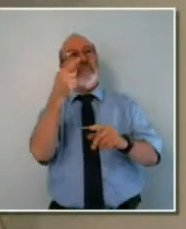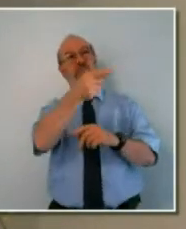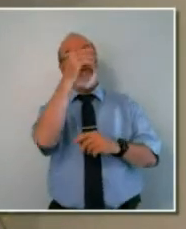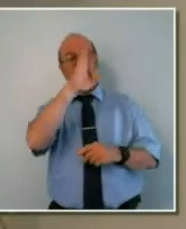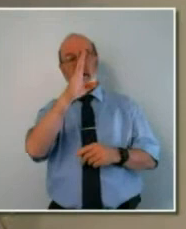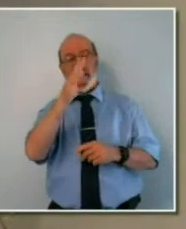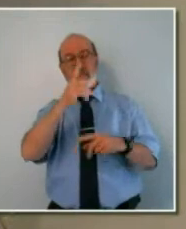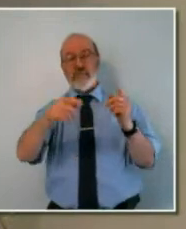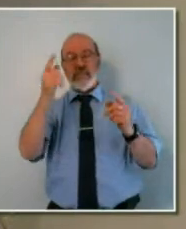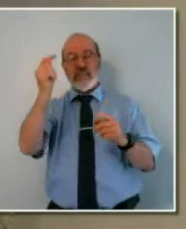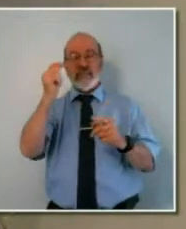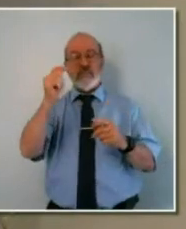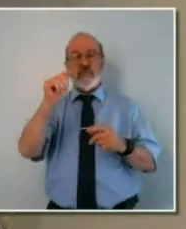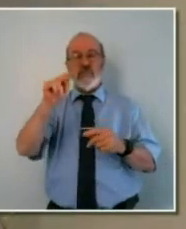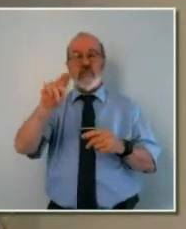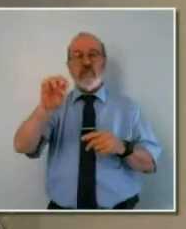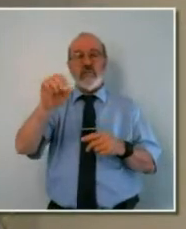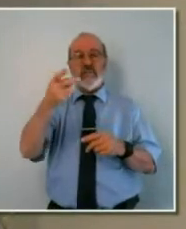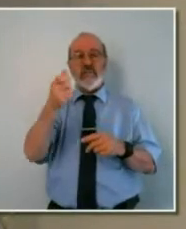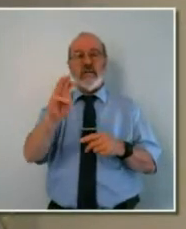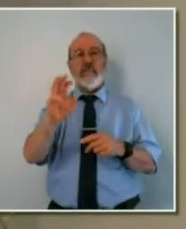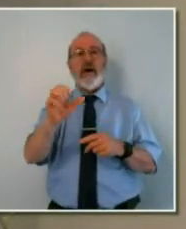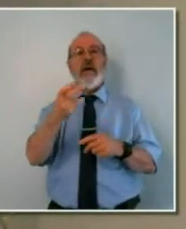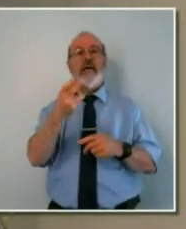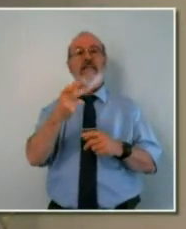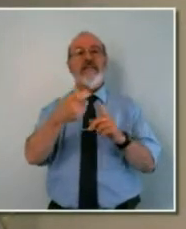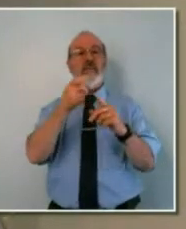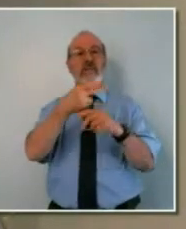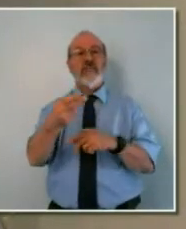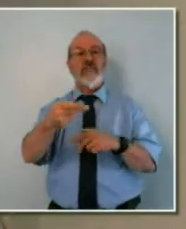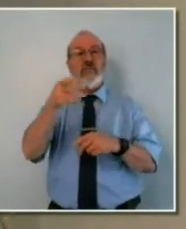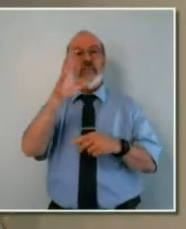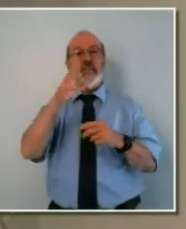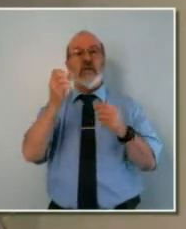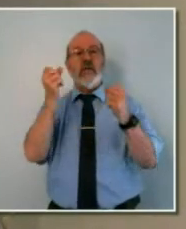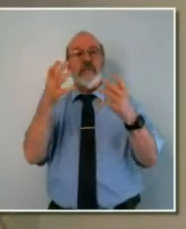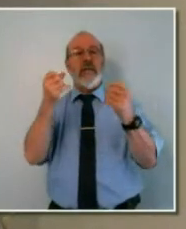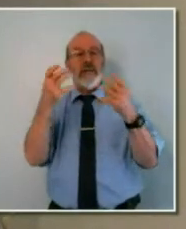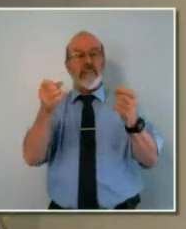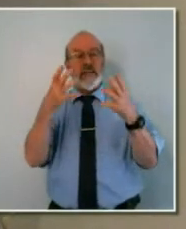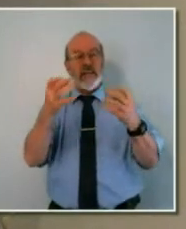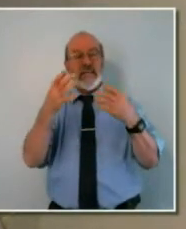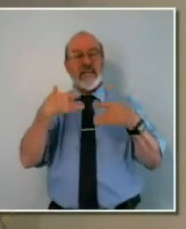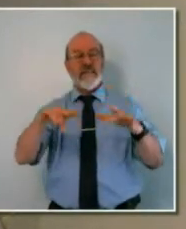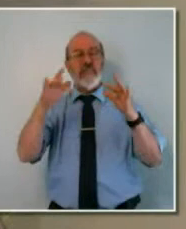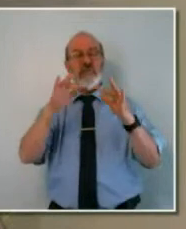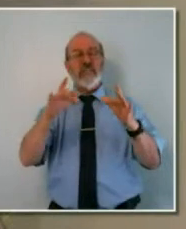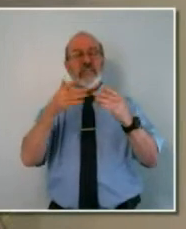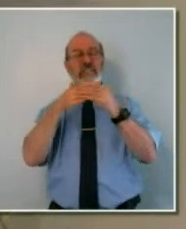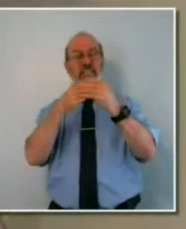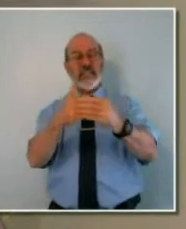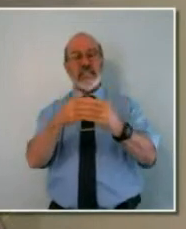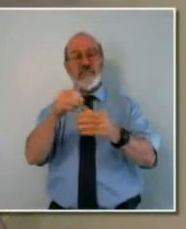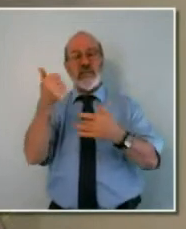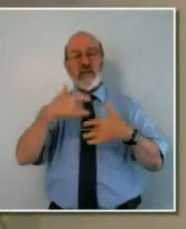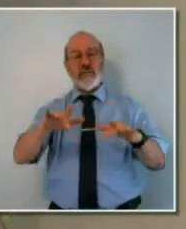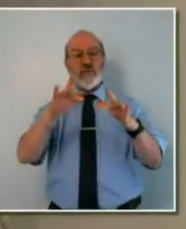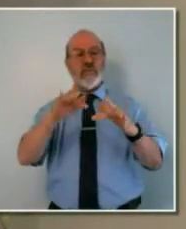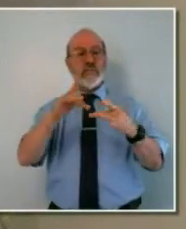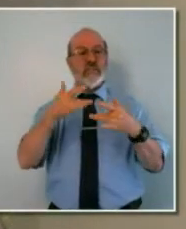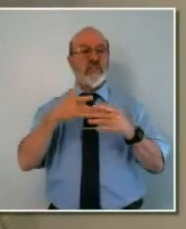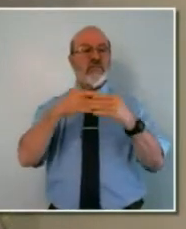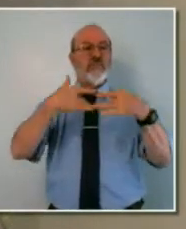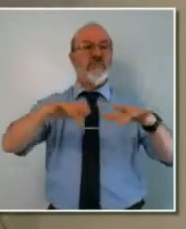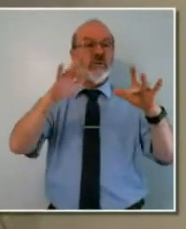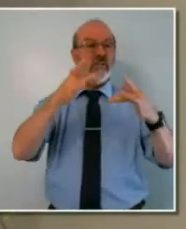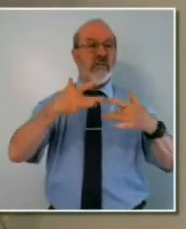that God, in his manifold mercy, leading into another mercy, leading into another mercy, leading into another